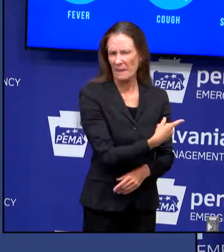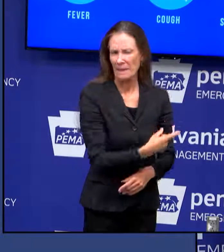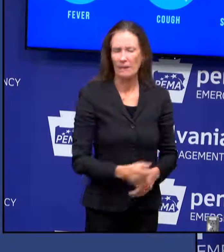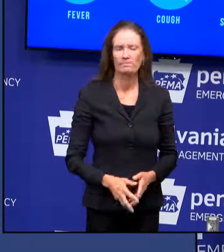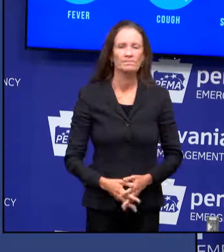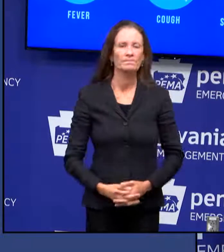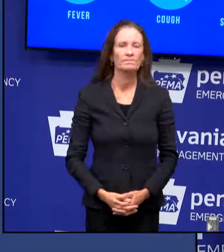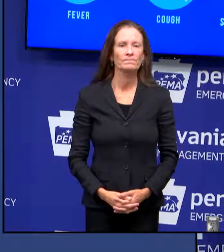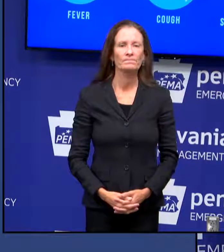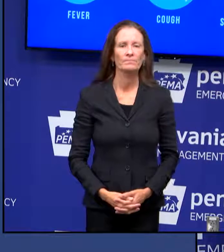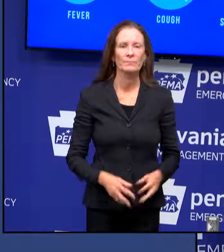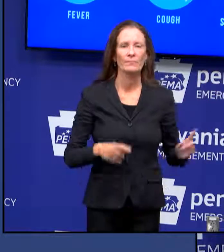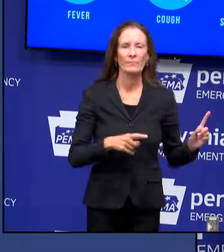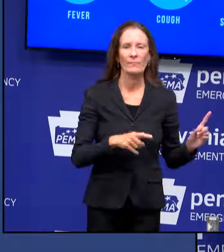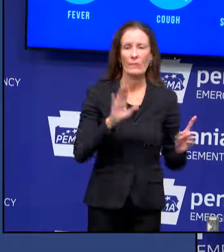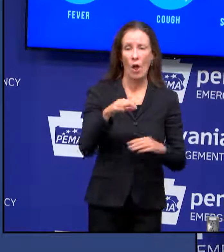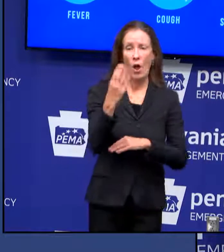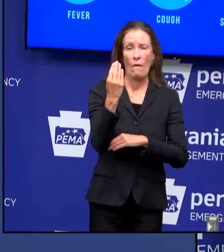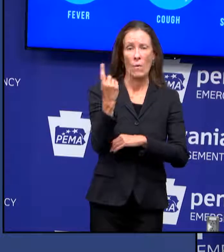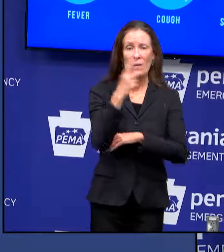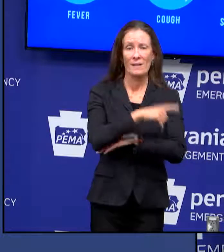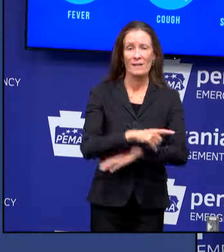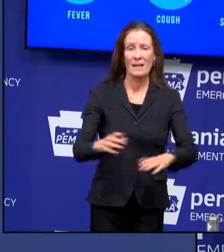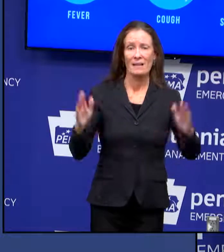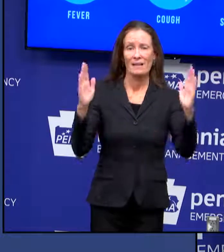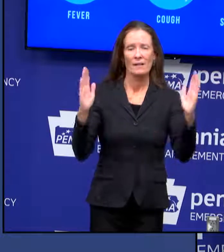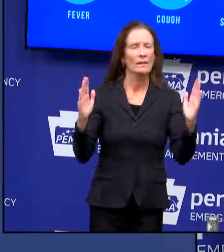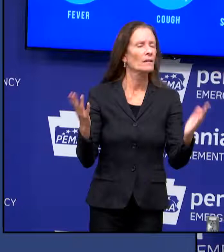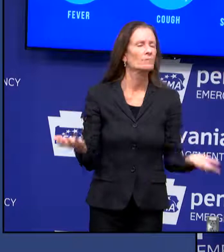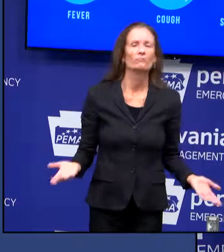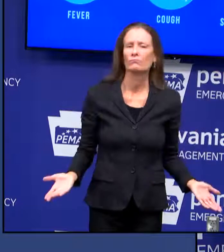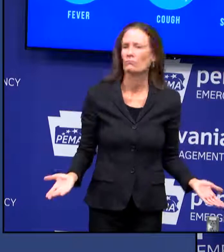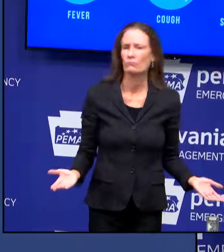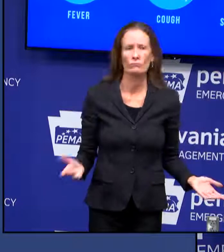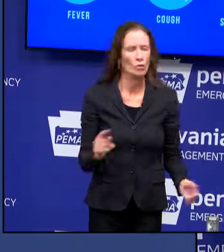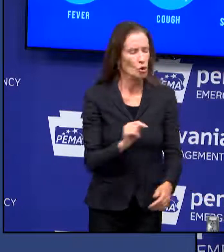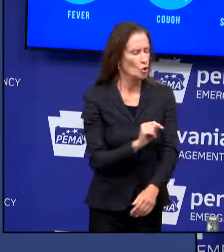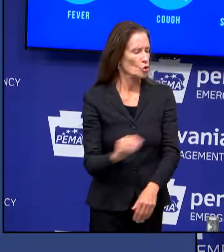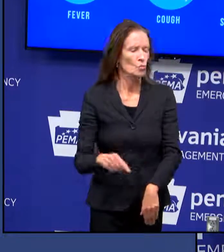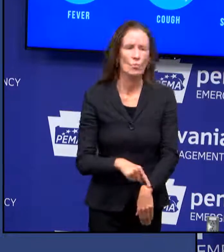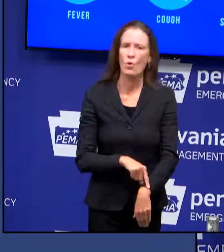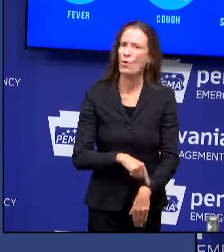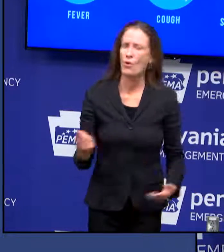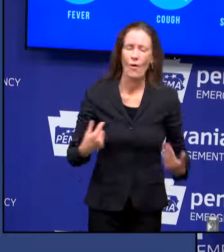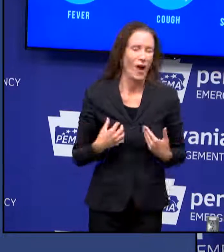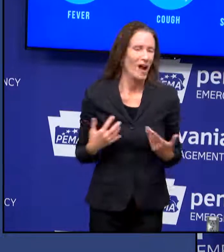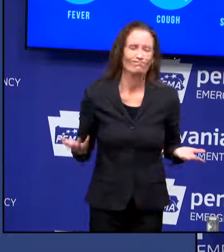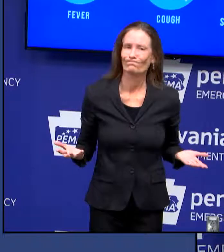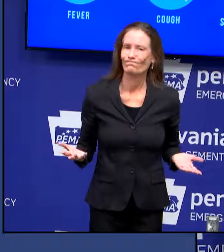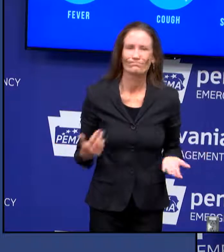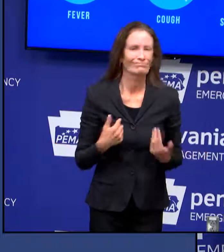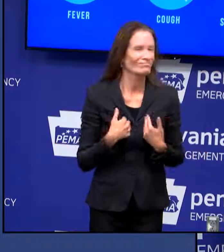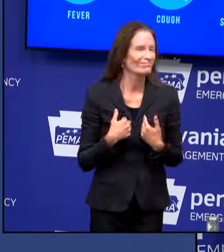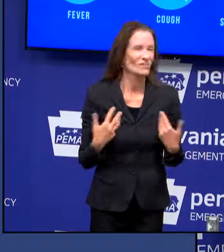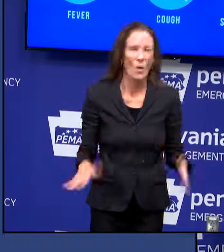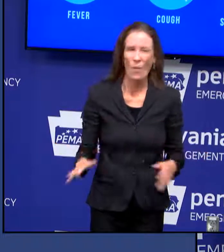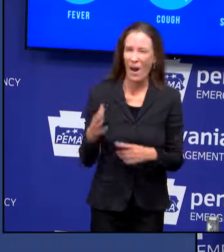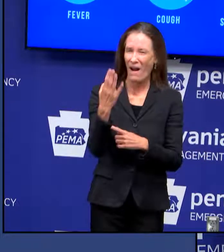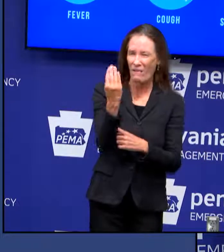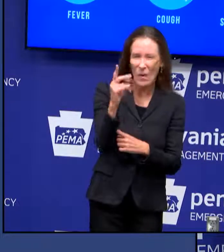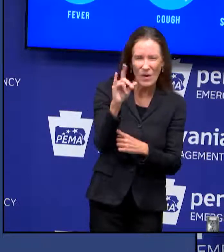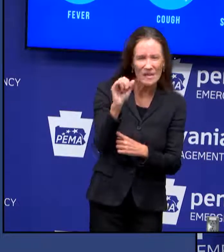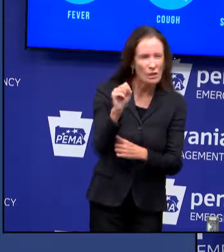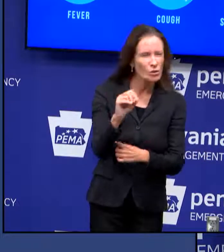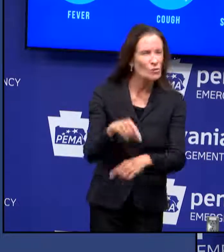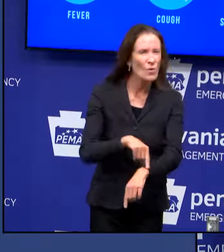mean, that's too long. I mean, it's clearly too long. And we again have reached out to Quest and discussed it, and